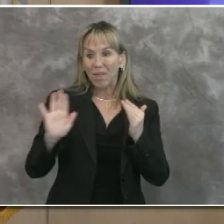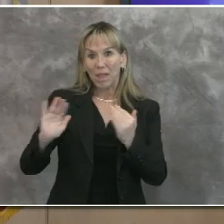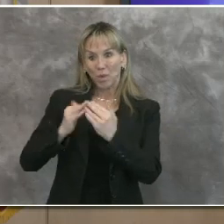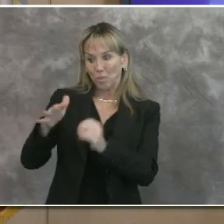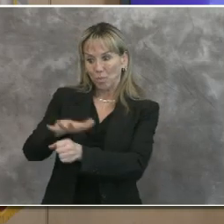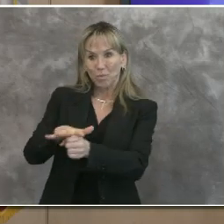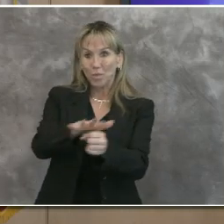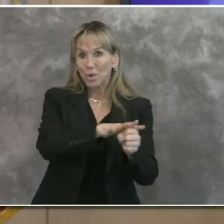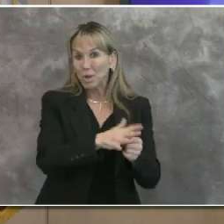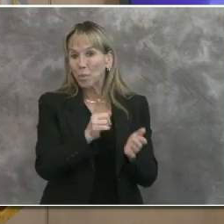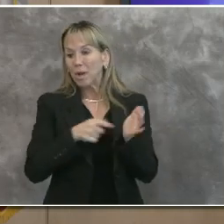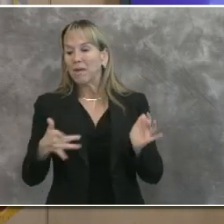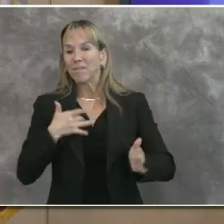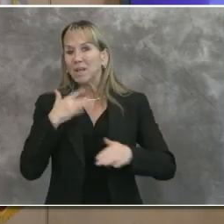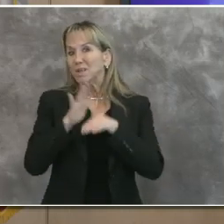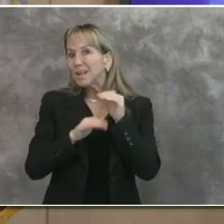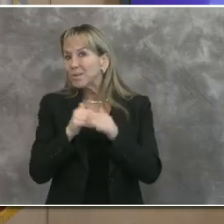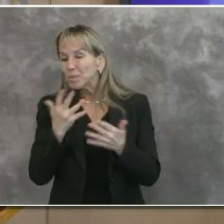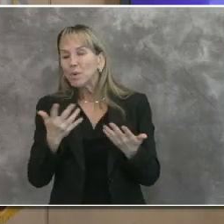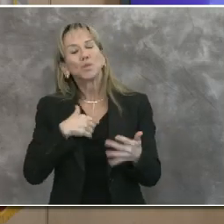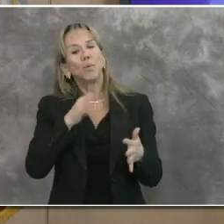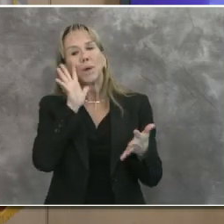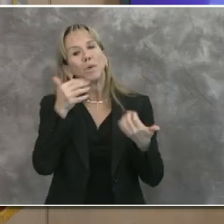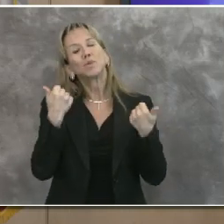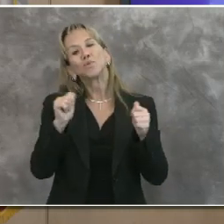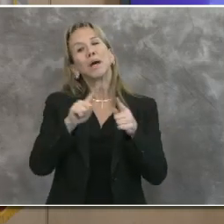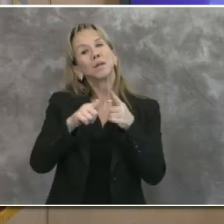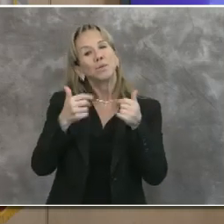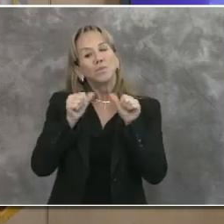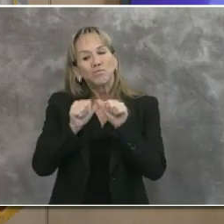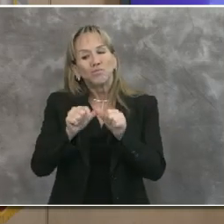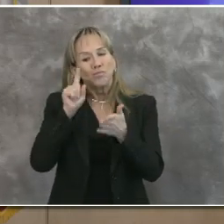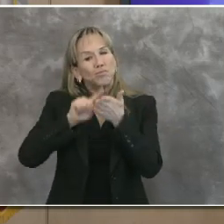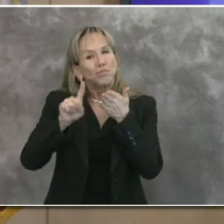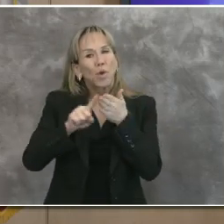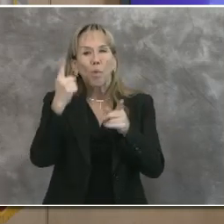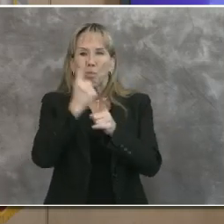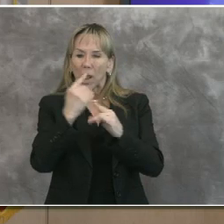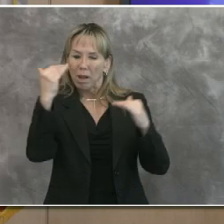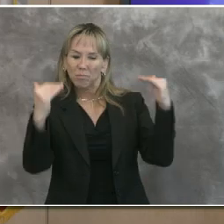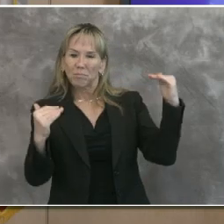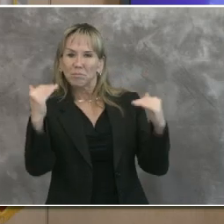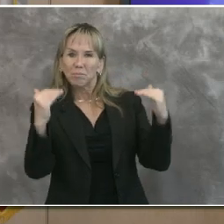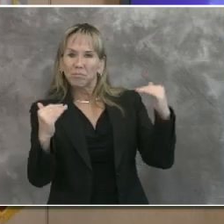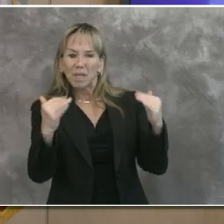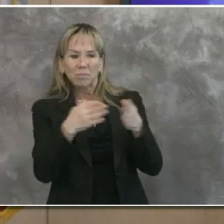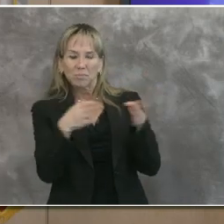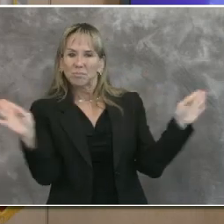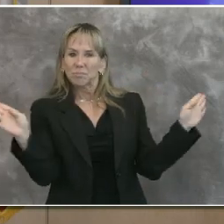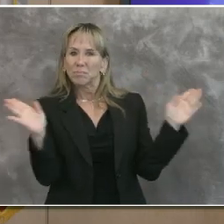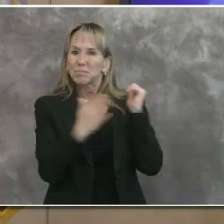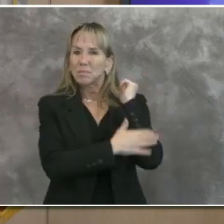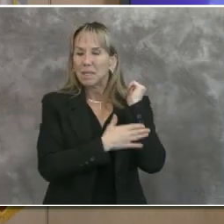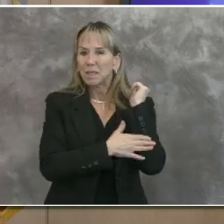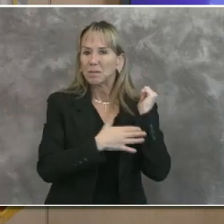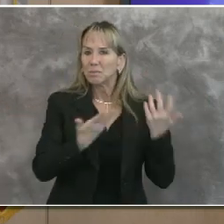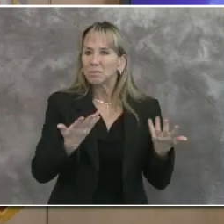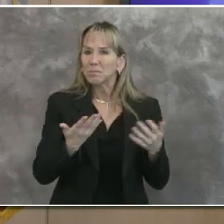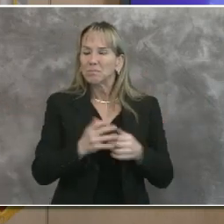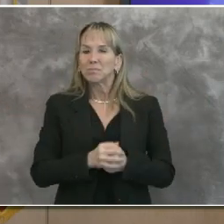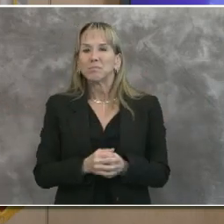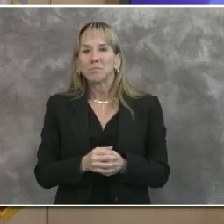with. And so we'll continue to try and strike that right balance between things that are broad across the entire county and things that individual